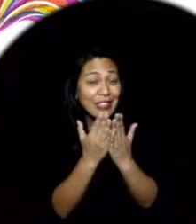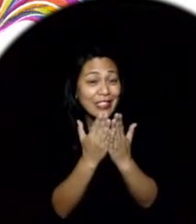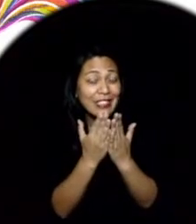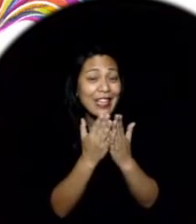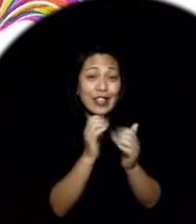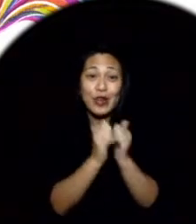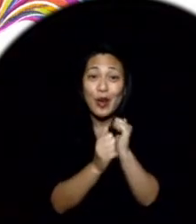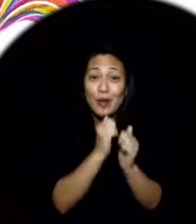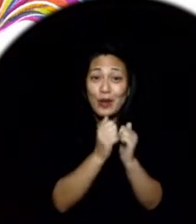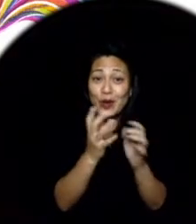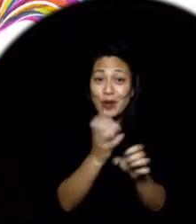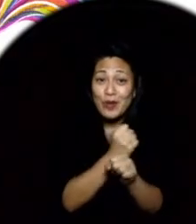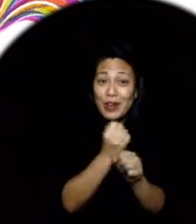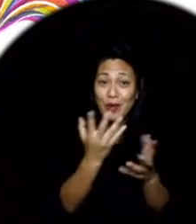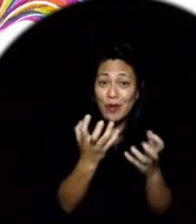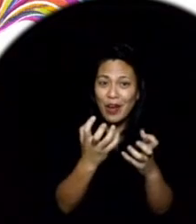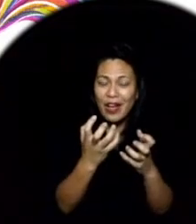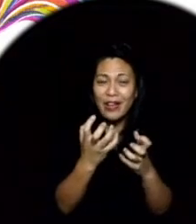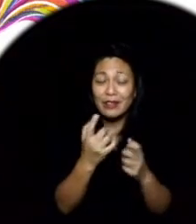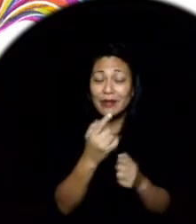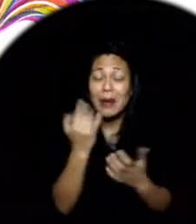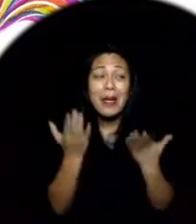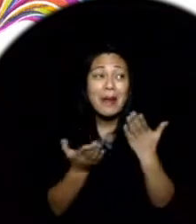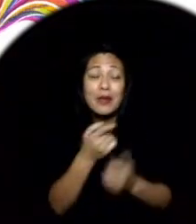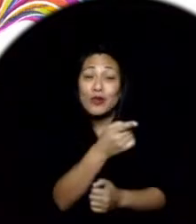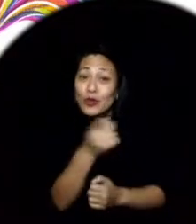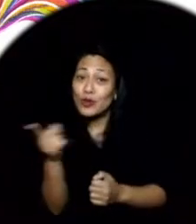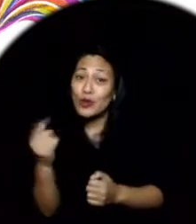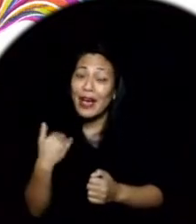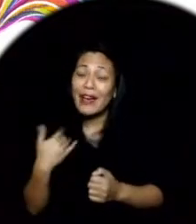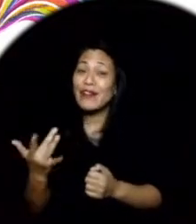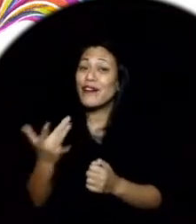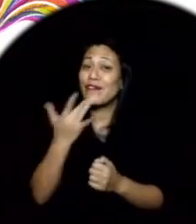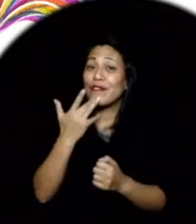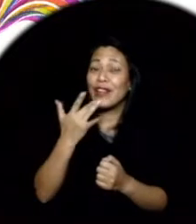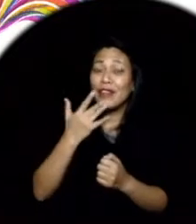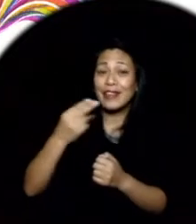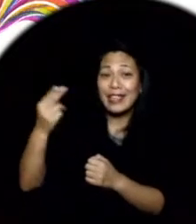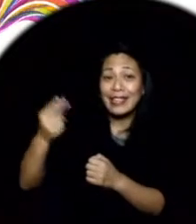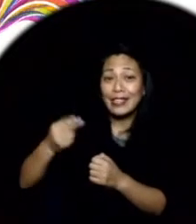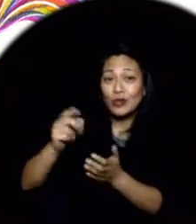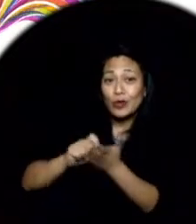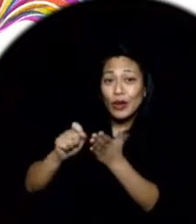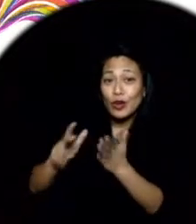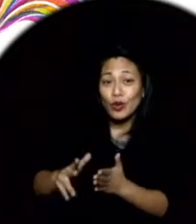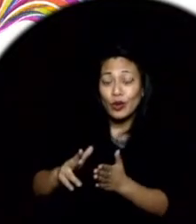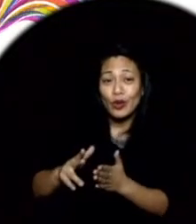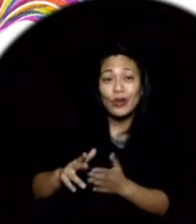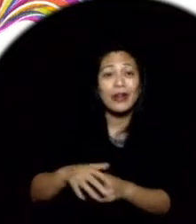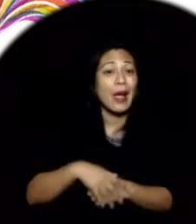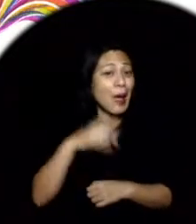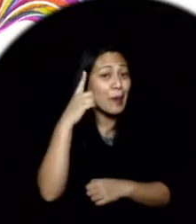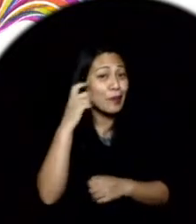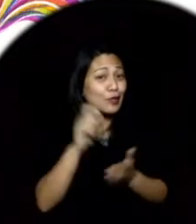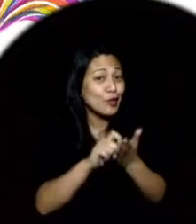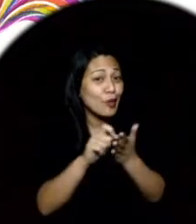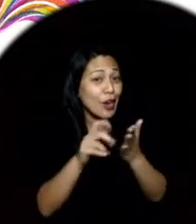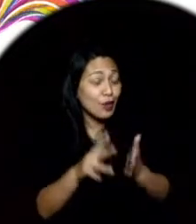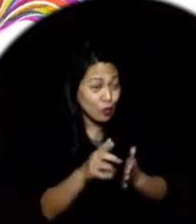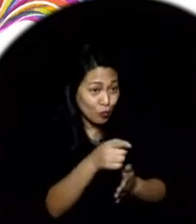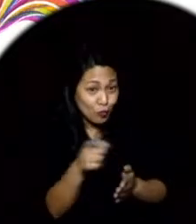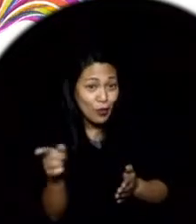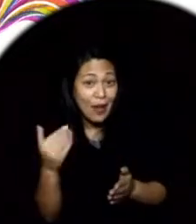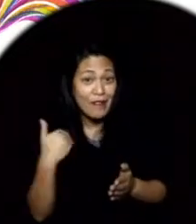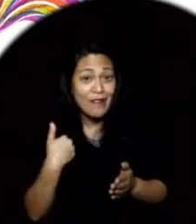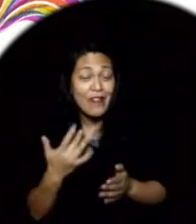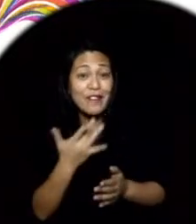been solved! Do you have a favorite Canadian mystery or history writer? All you have to